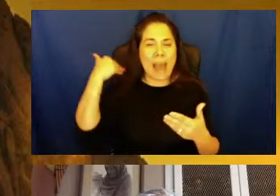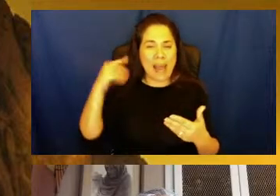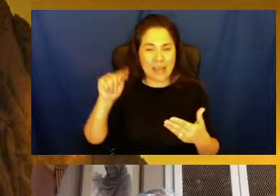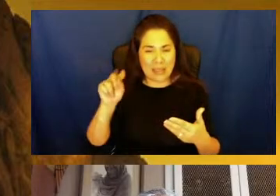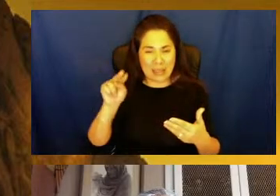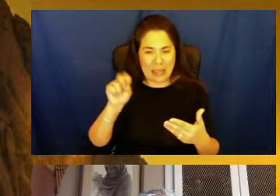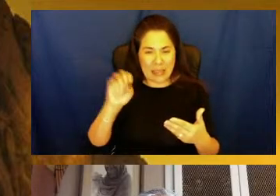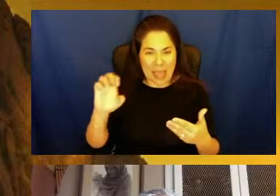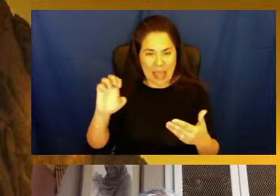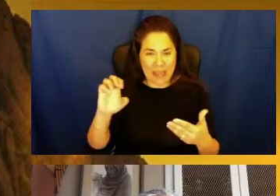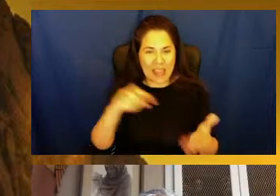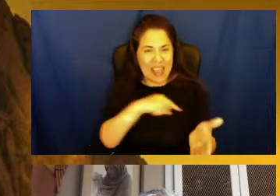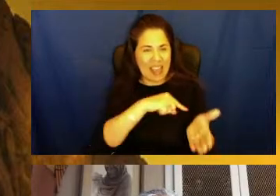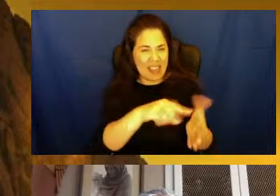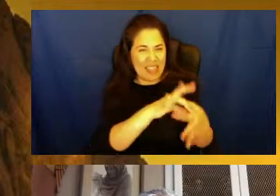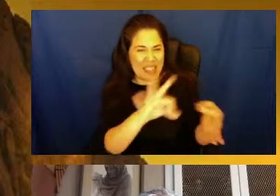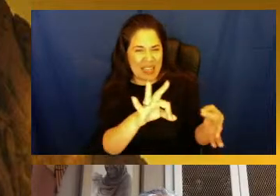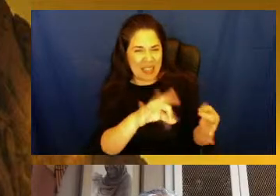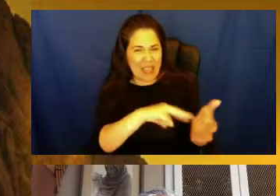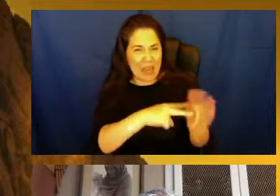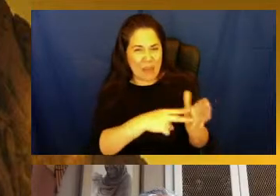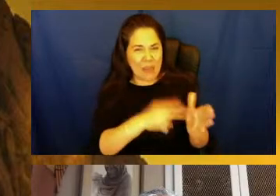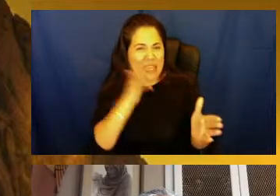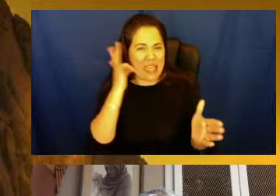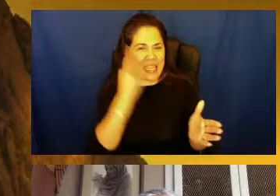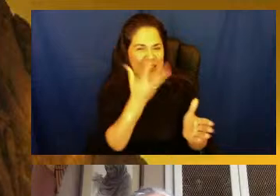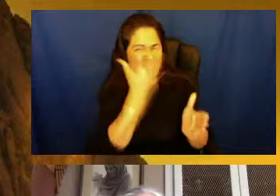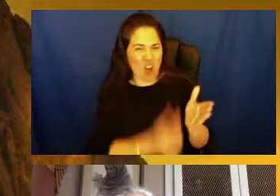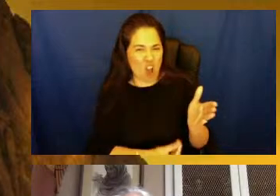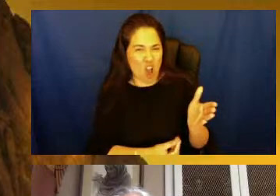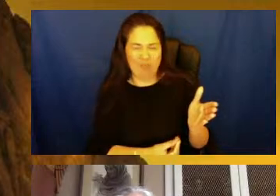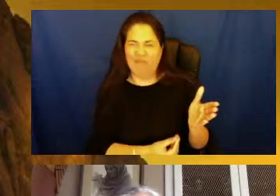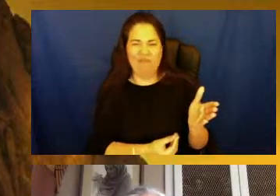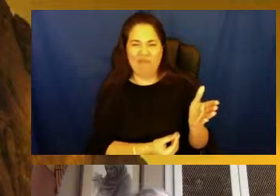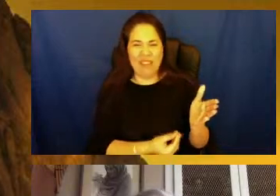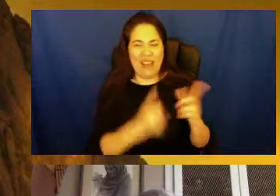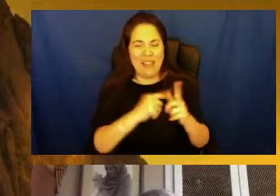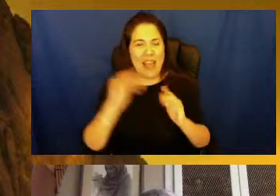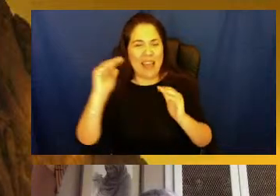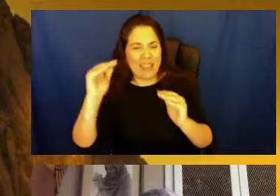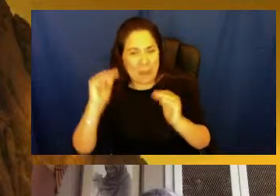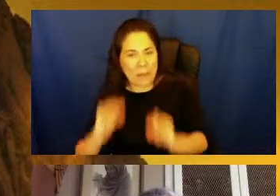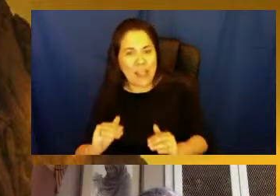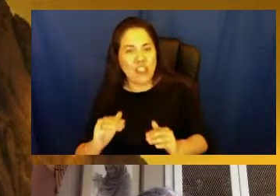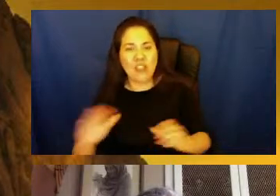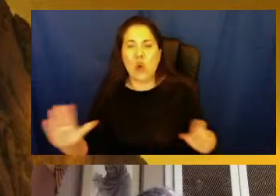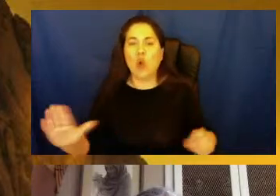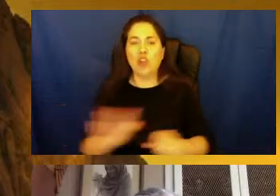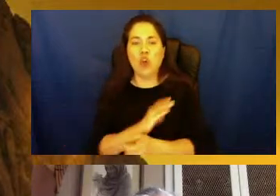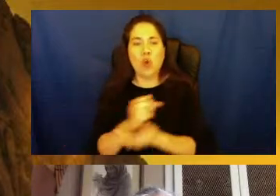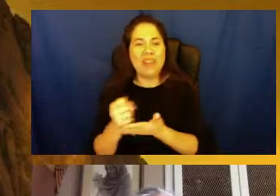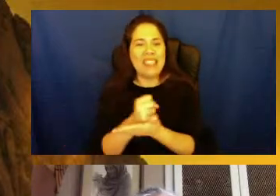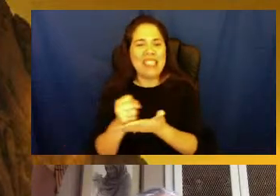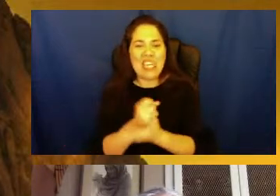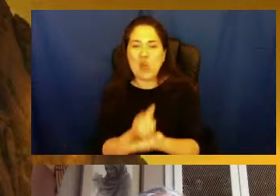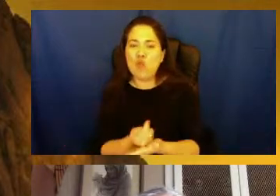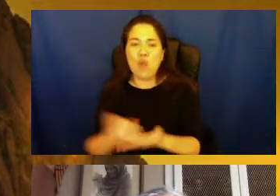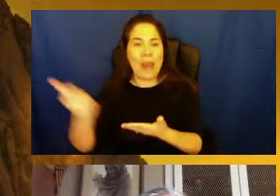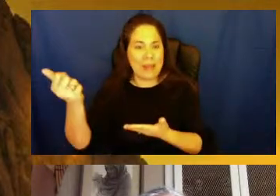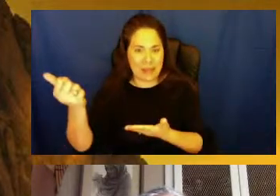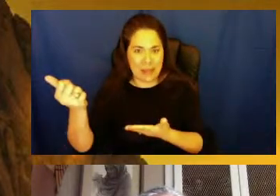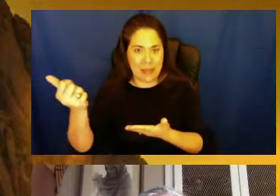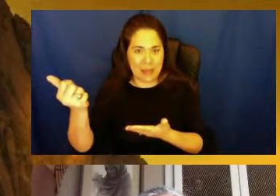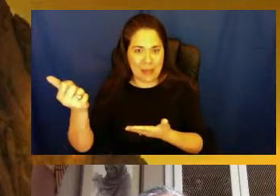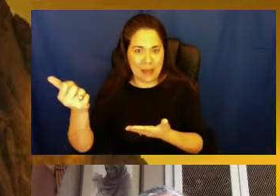like we do not exist anymore, I feel like diminishes or totally erases the space that